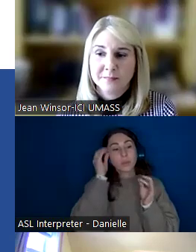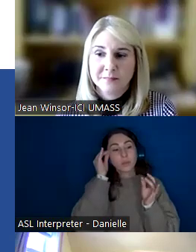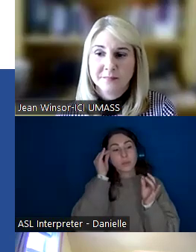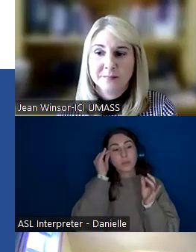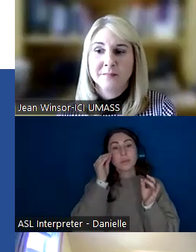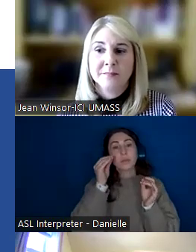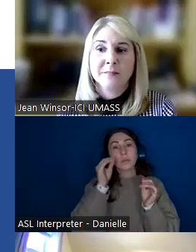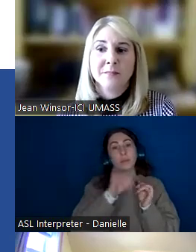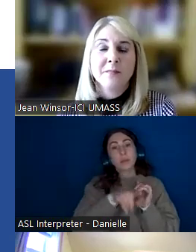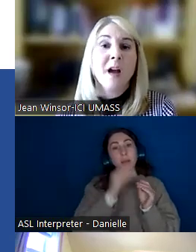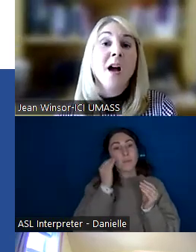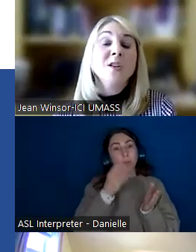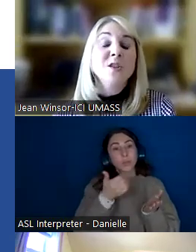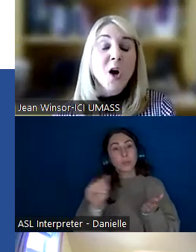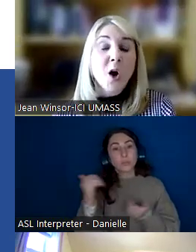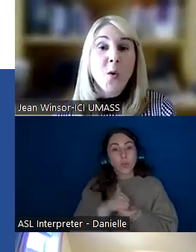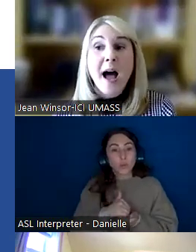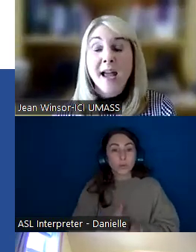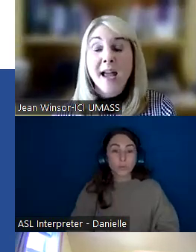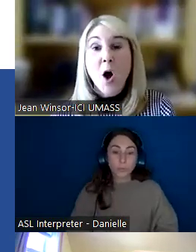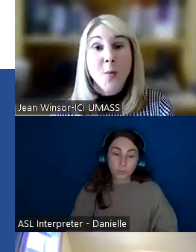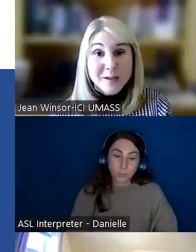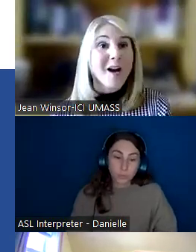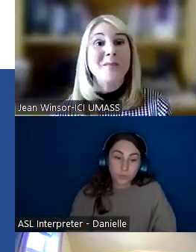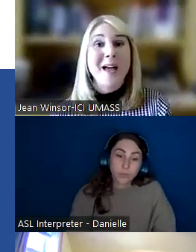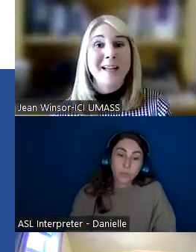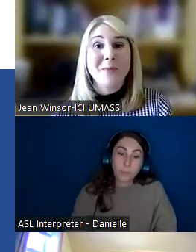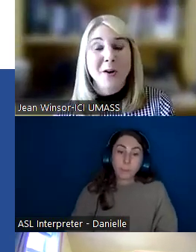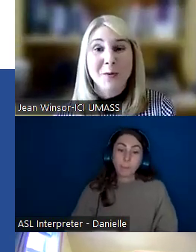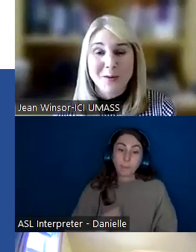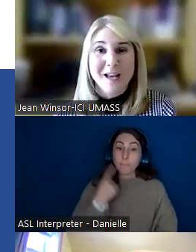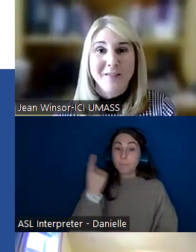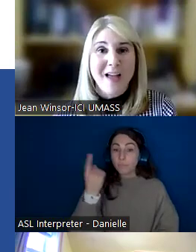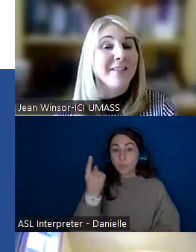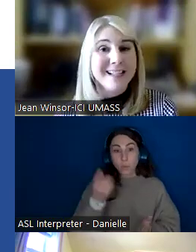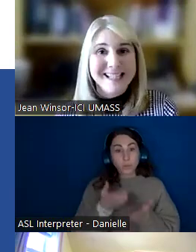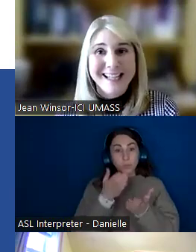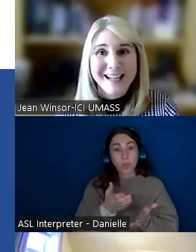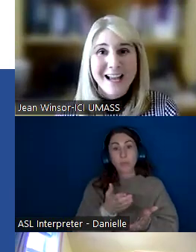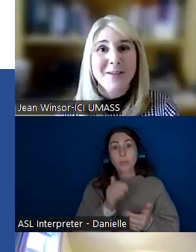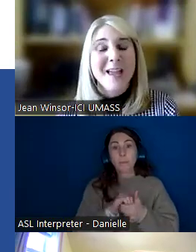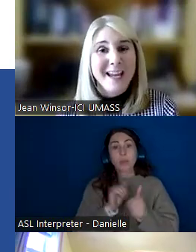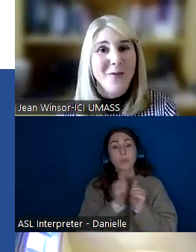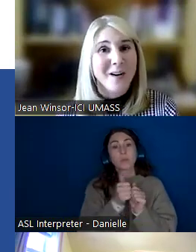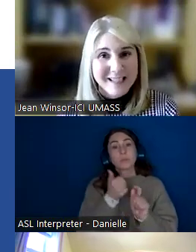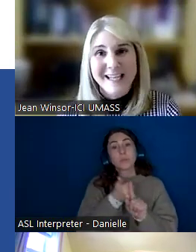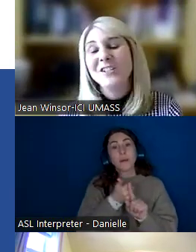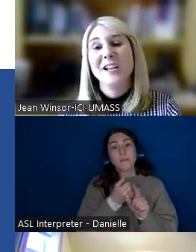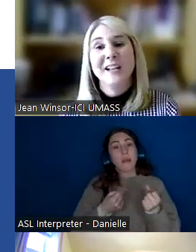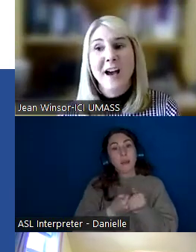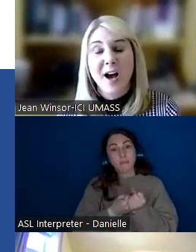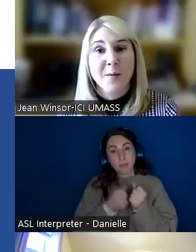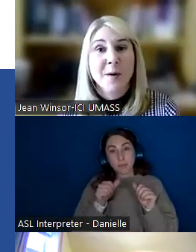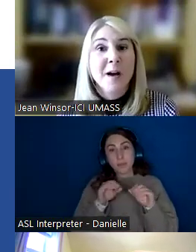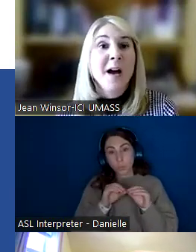partners you recommend, Jean? So I always recommend partnering with your self-advocacy